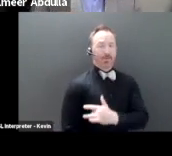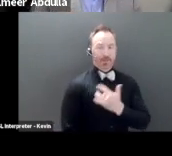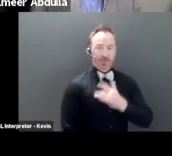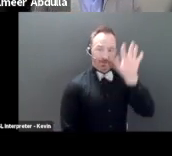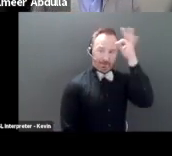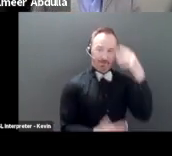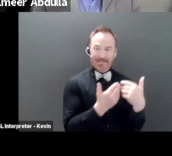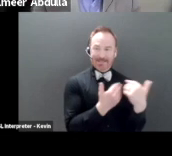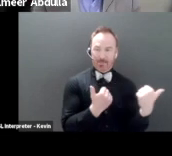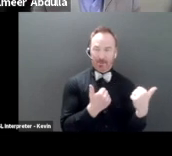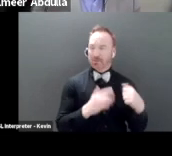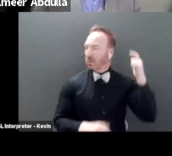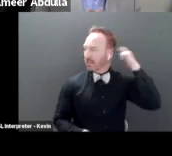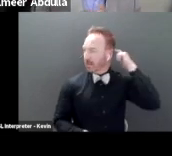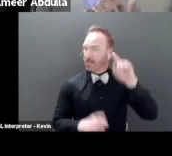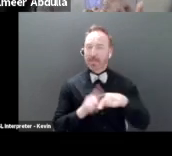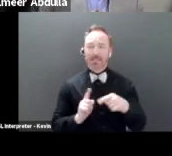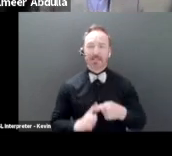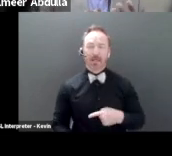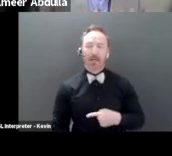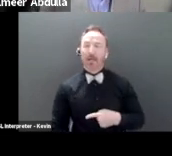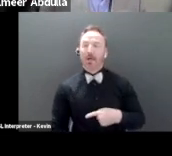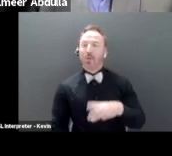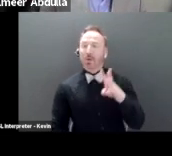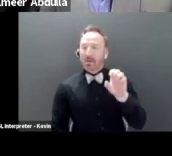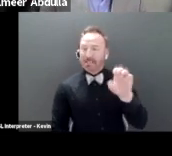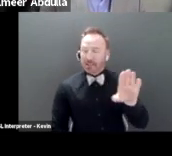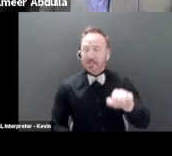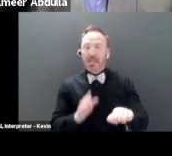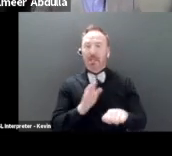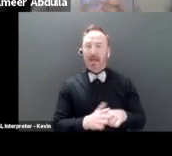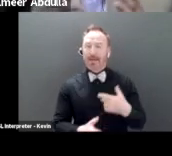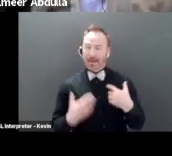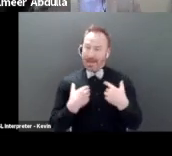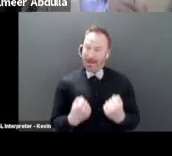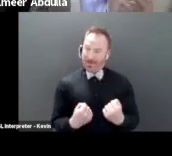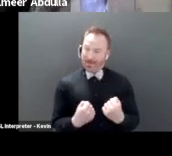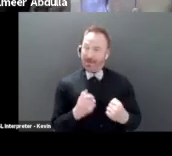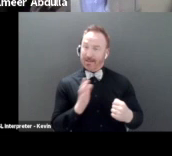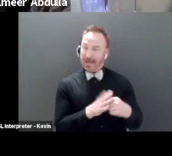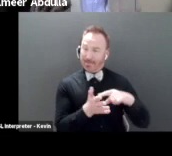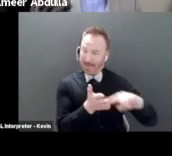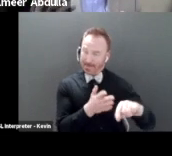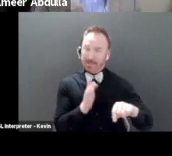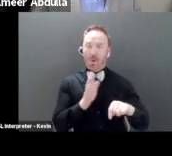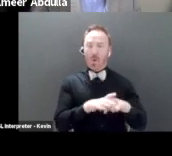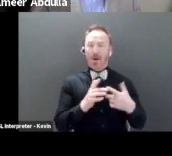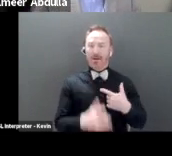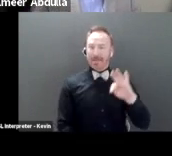mind, there's workers' compensation premiums or an employer health tax. So those are things to keep in